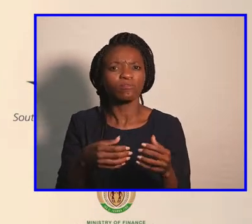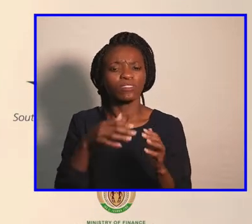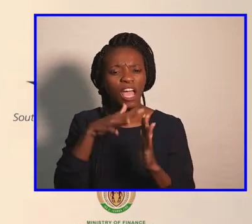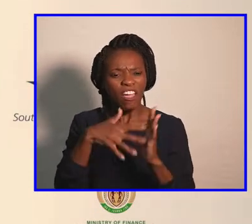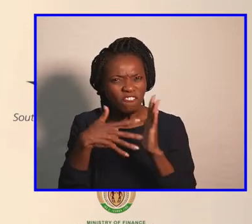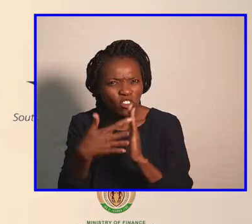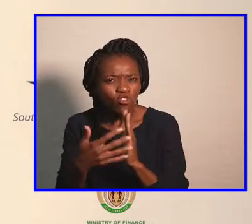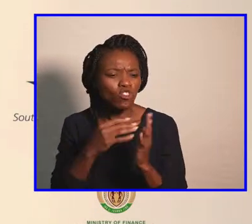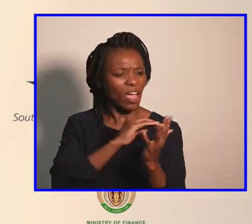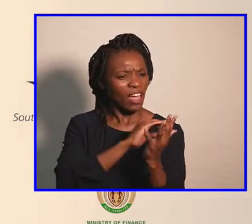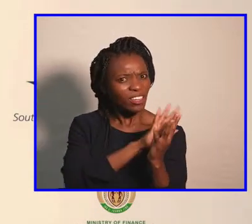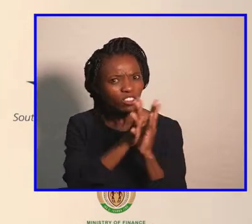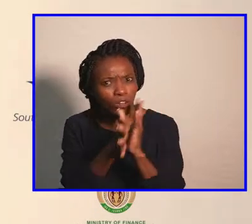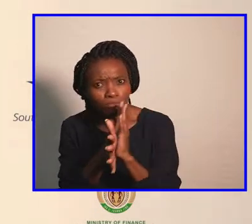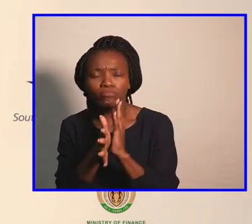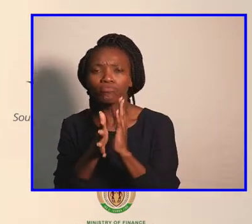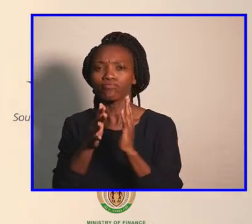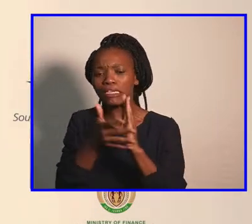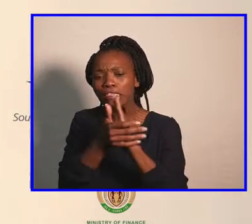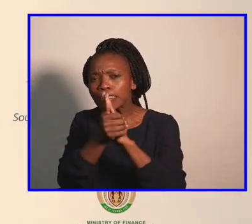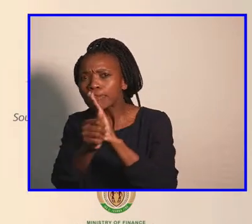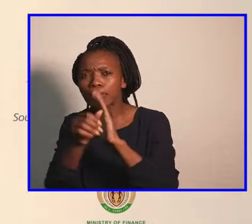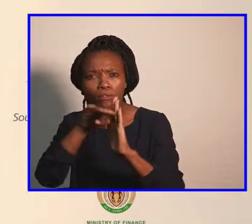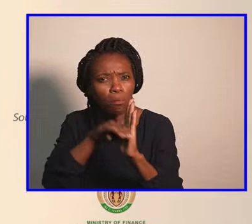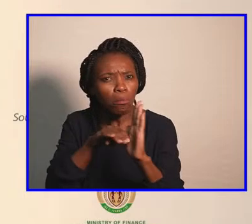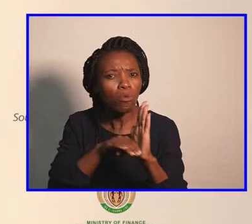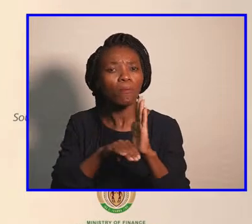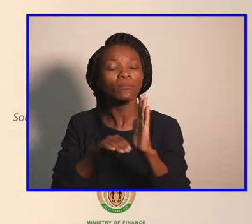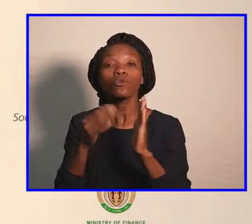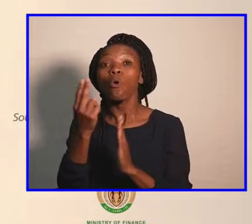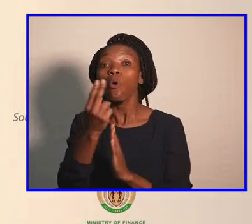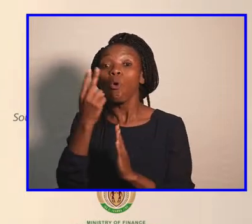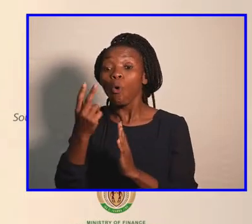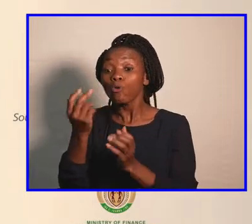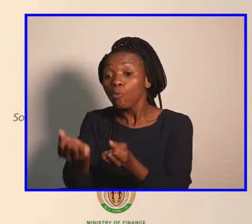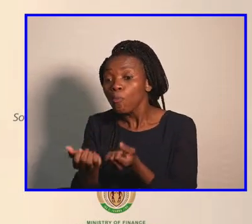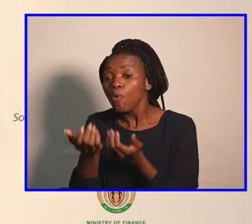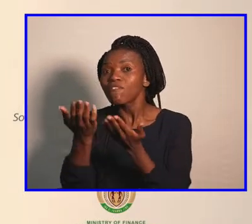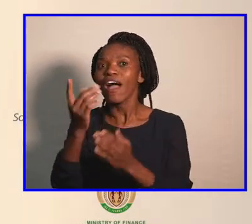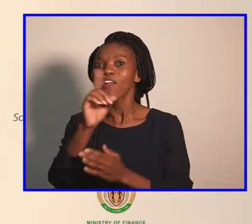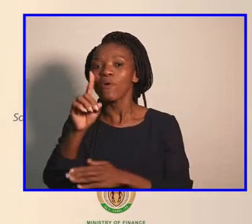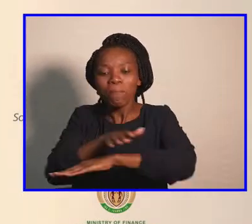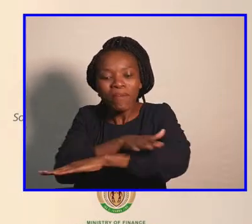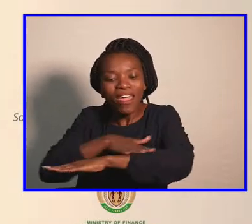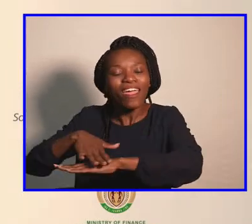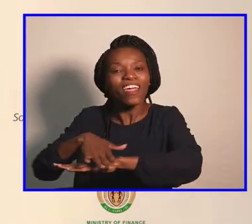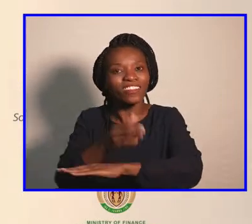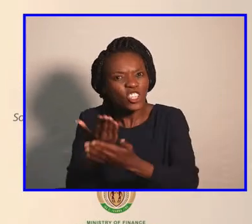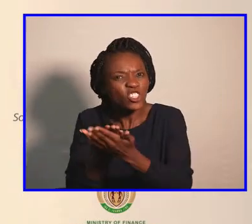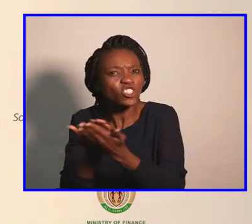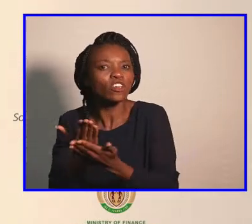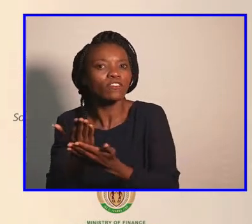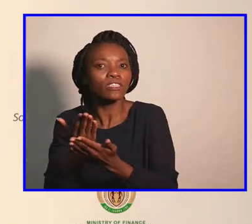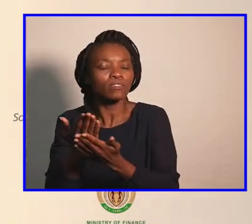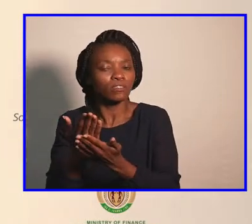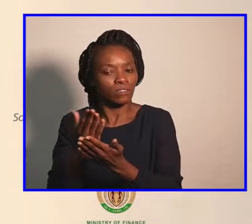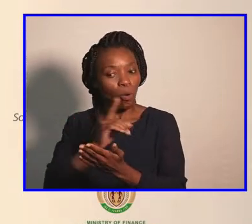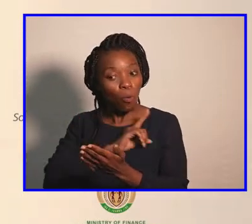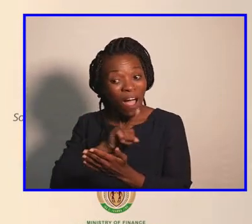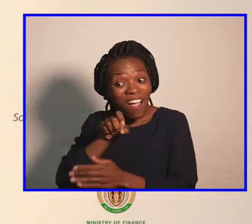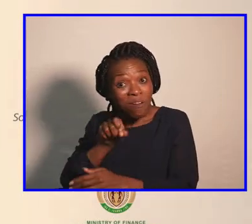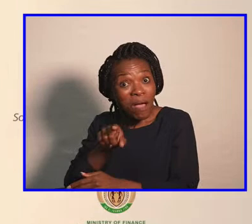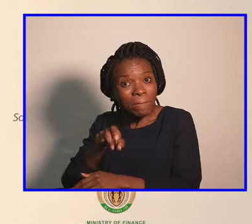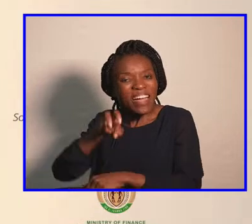skills program, and providing the delivery of basic services, which are the backbone of a